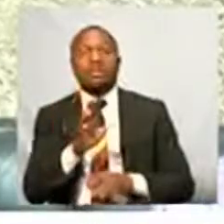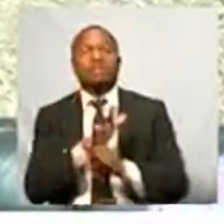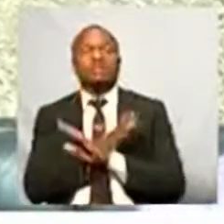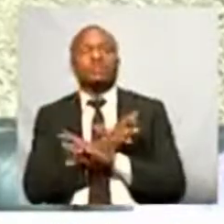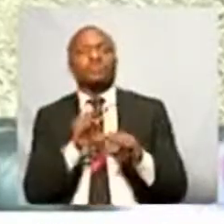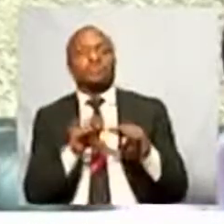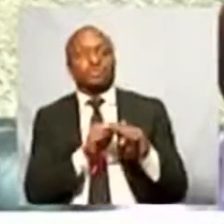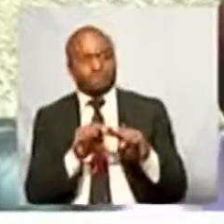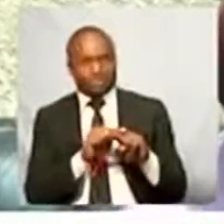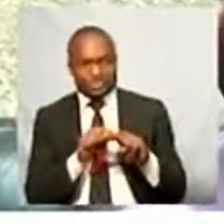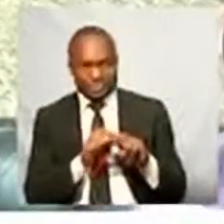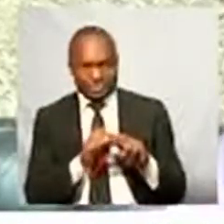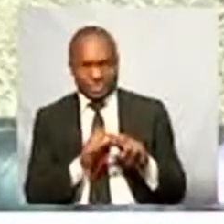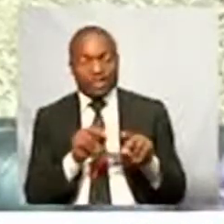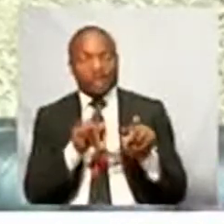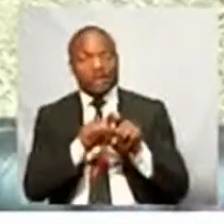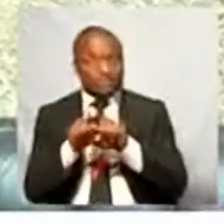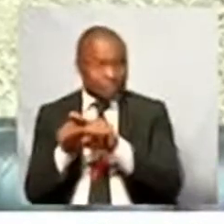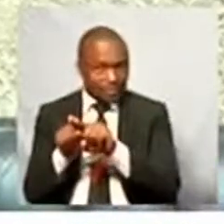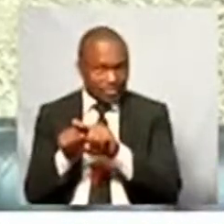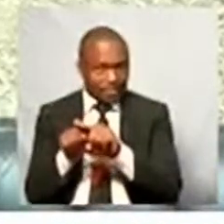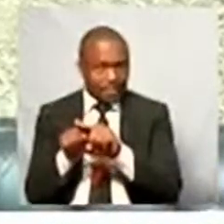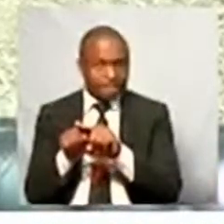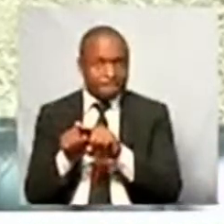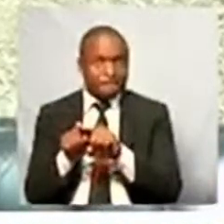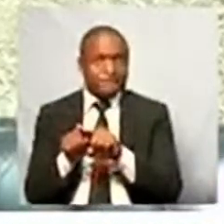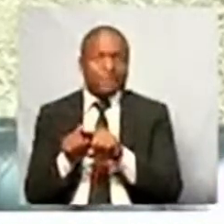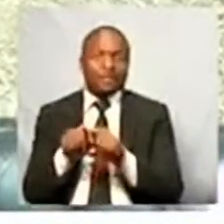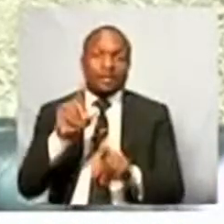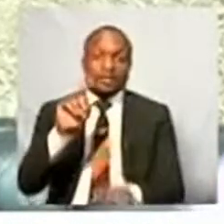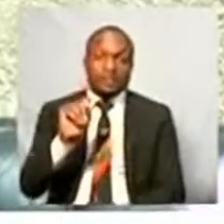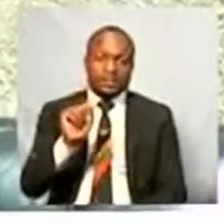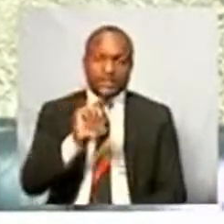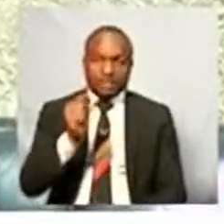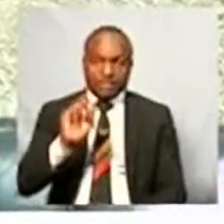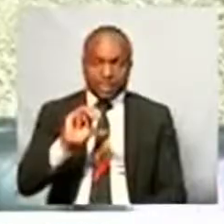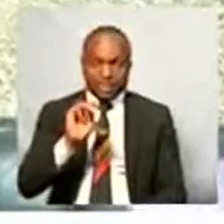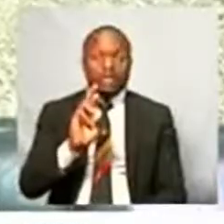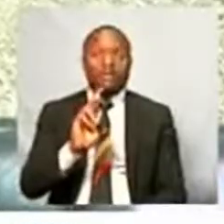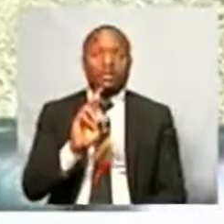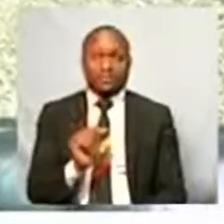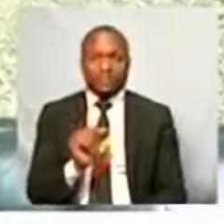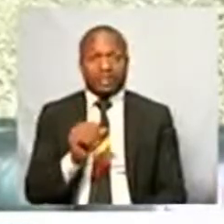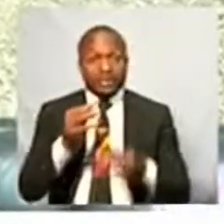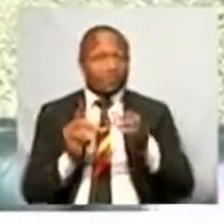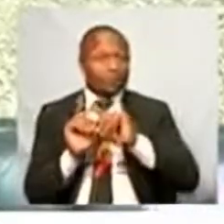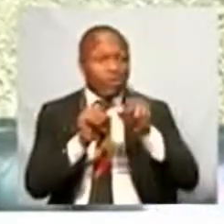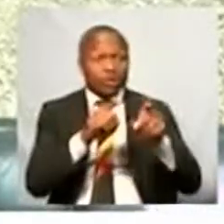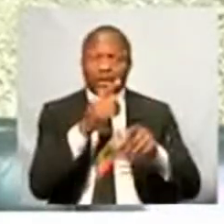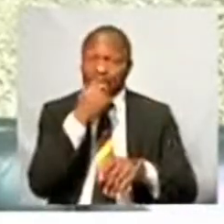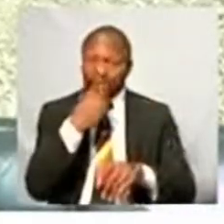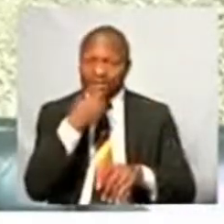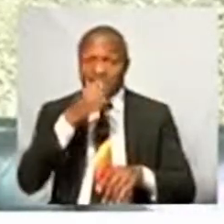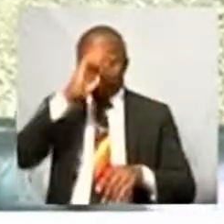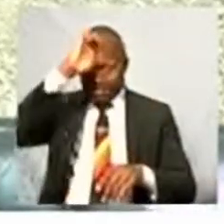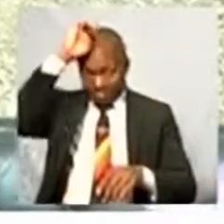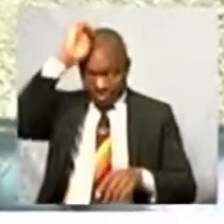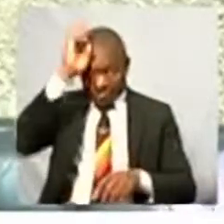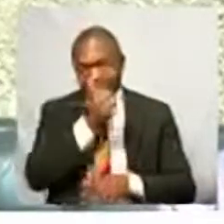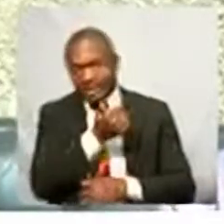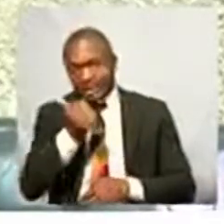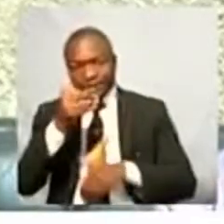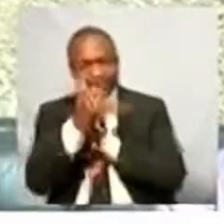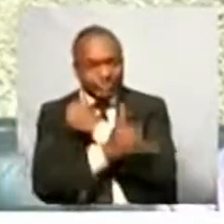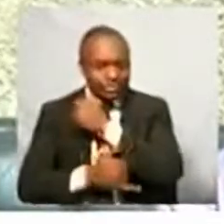Zambia Railways and also Tazara. Look, if we go to Tanzania, Ethiopia, and several